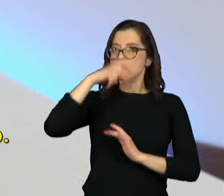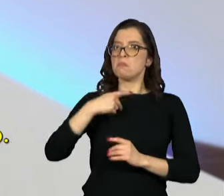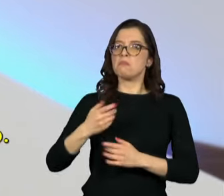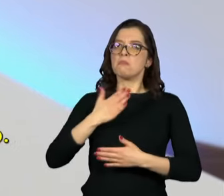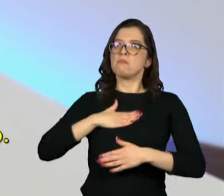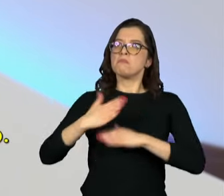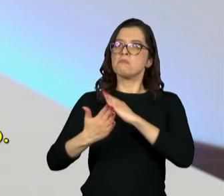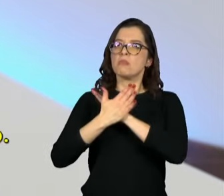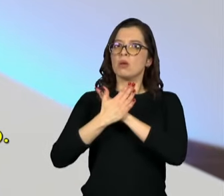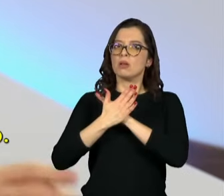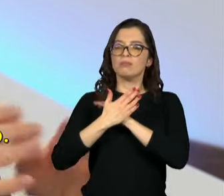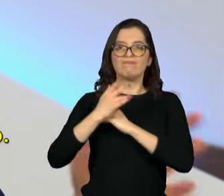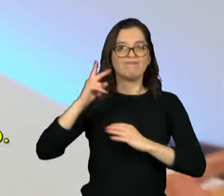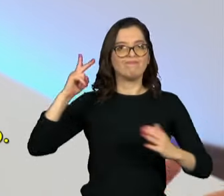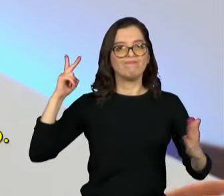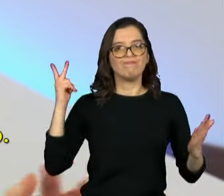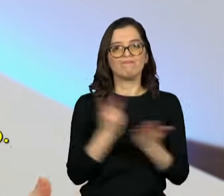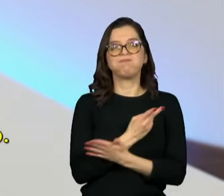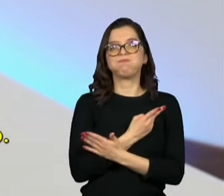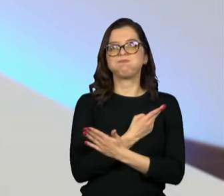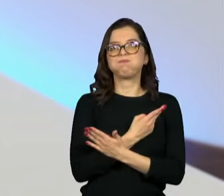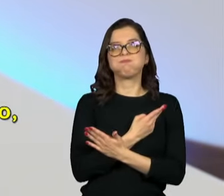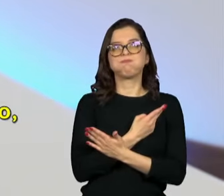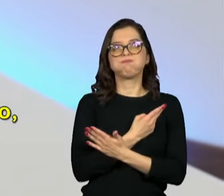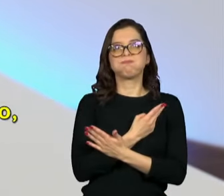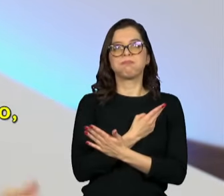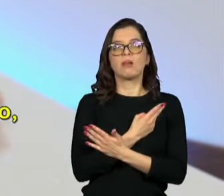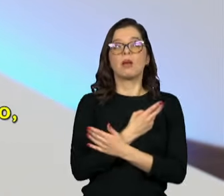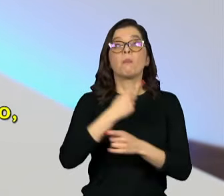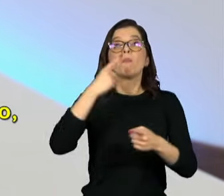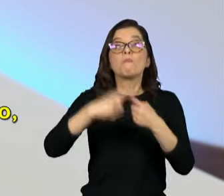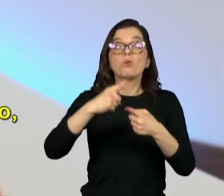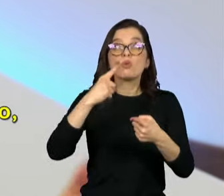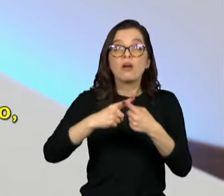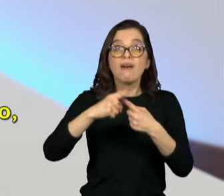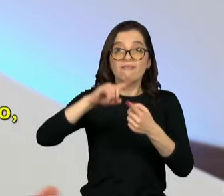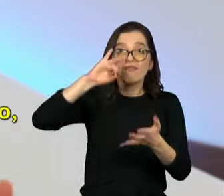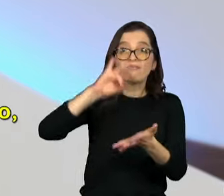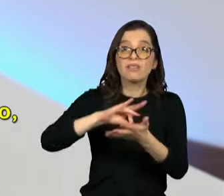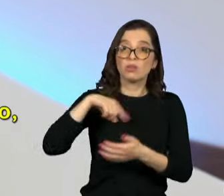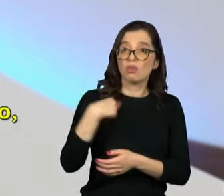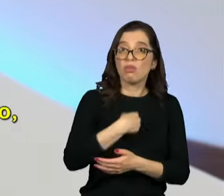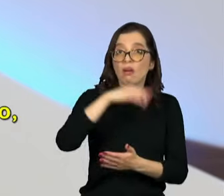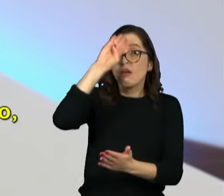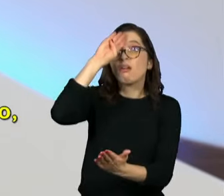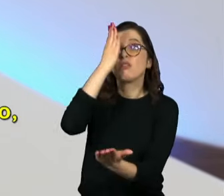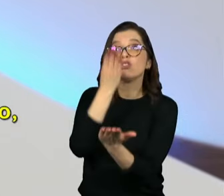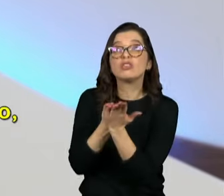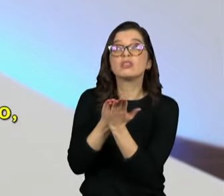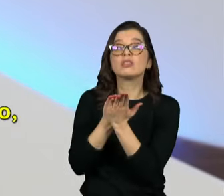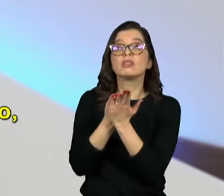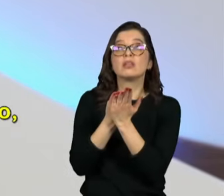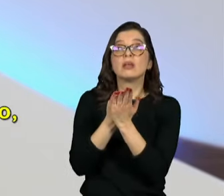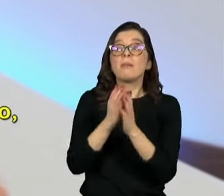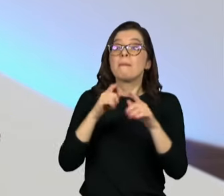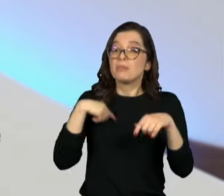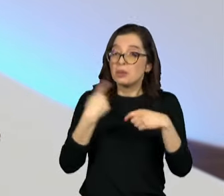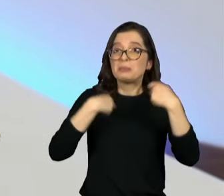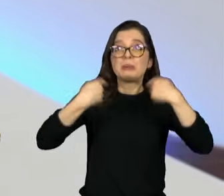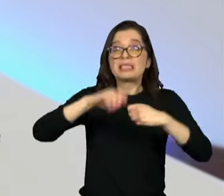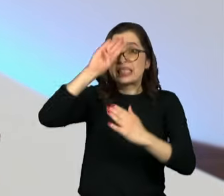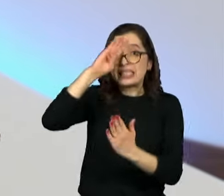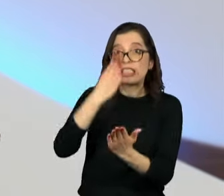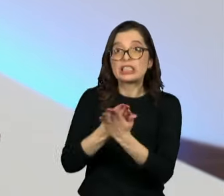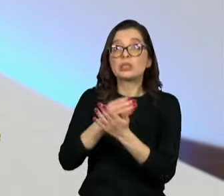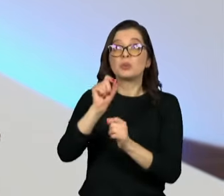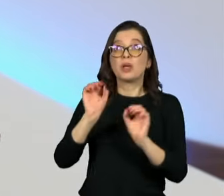the common good. But this is a mistake, because if we really believe that, we would have to believe